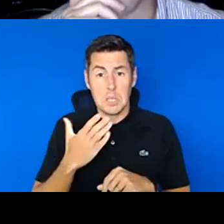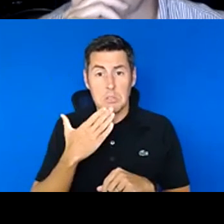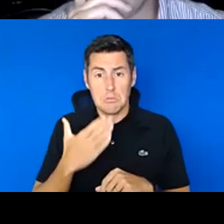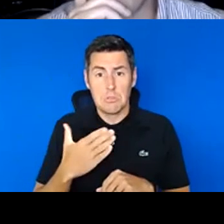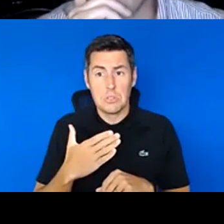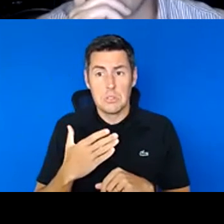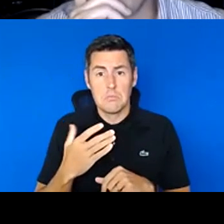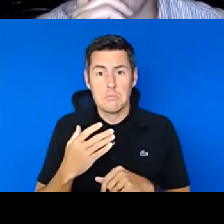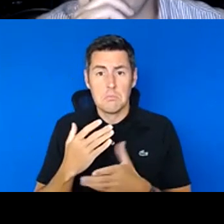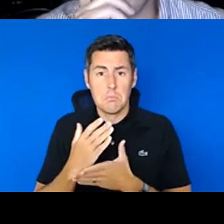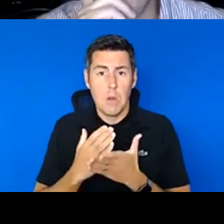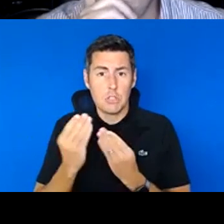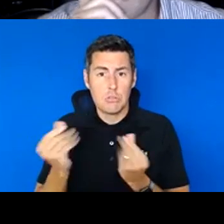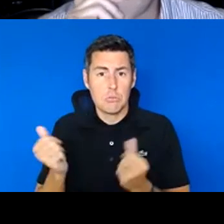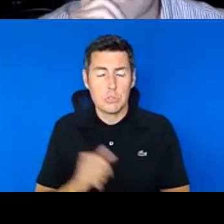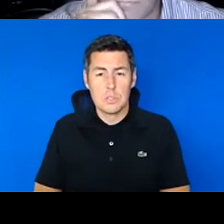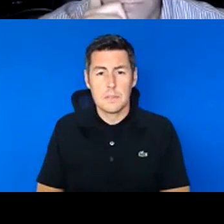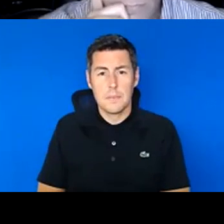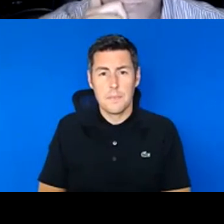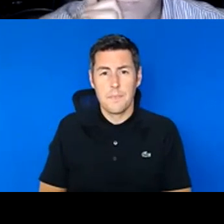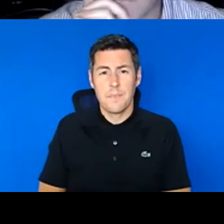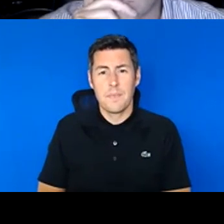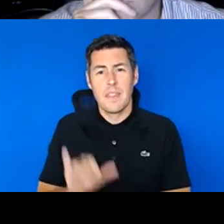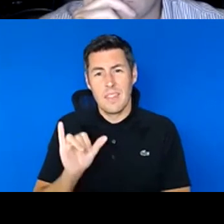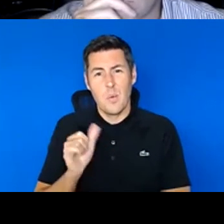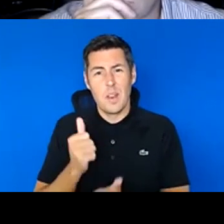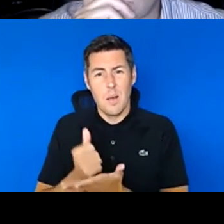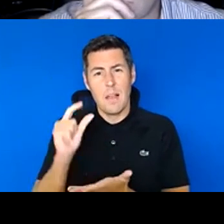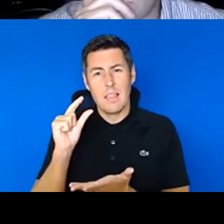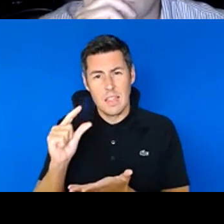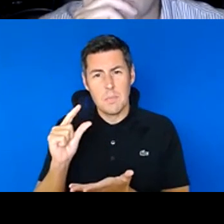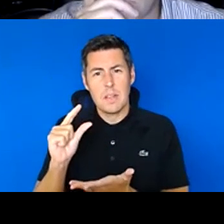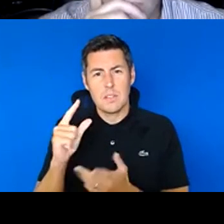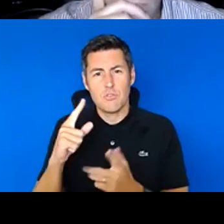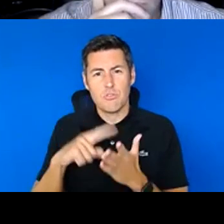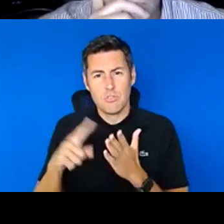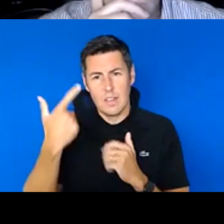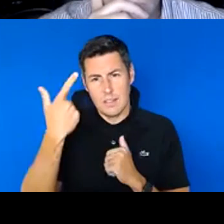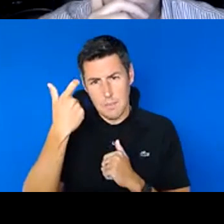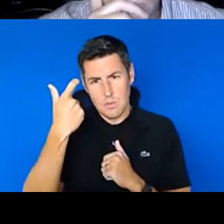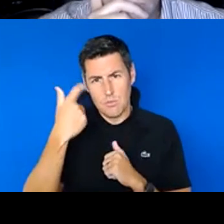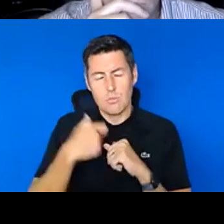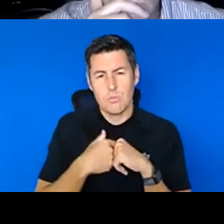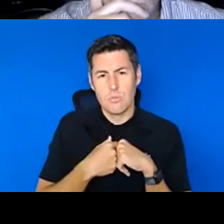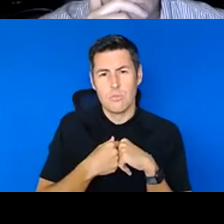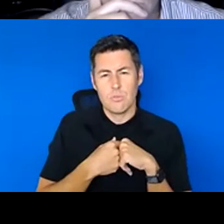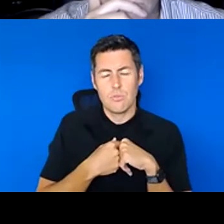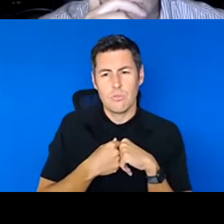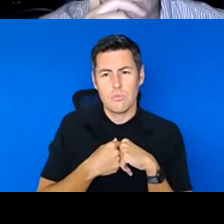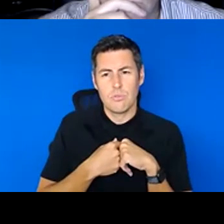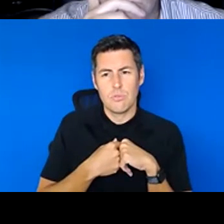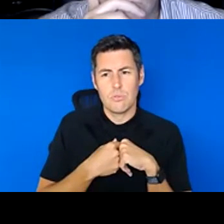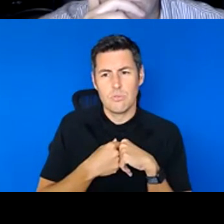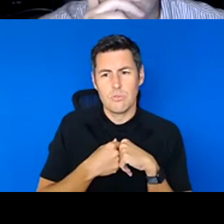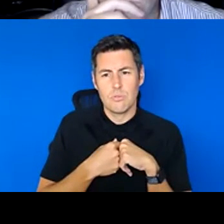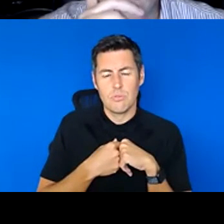partial solution. Yep. Okay, so that would help at least a little bit. And then my question about the form, the contract that